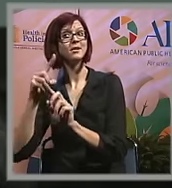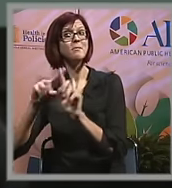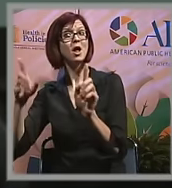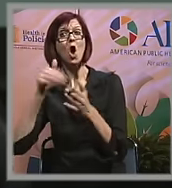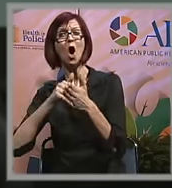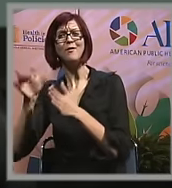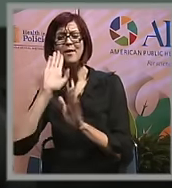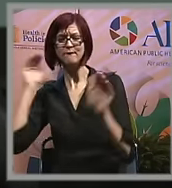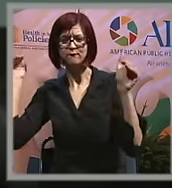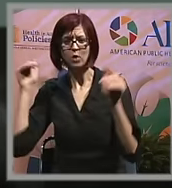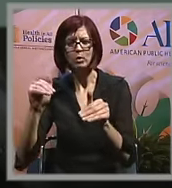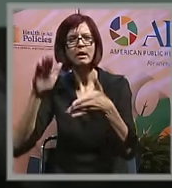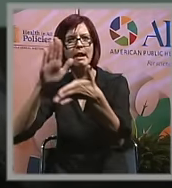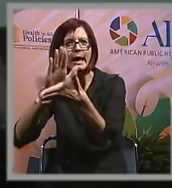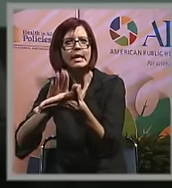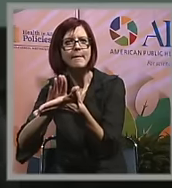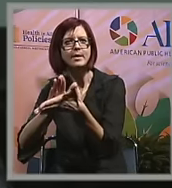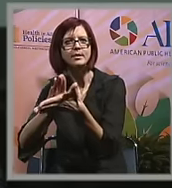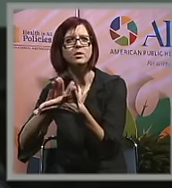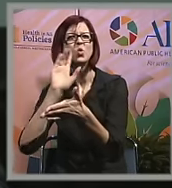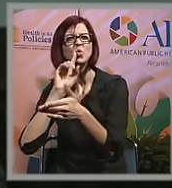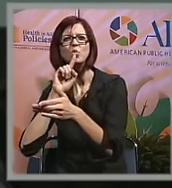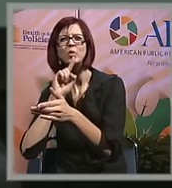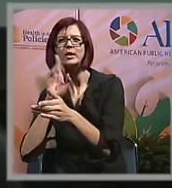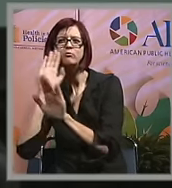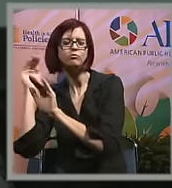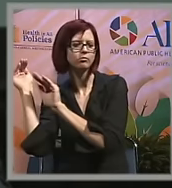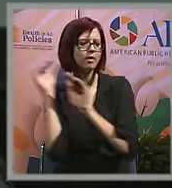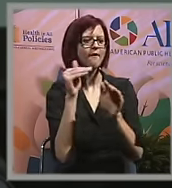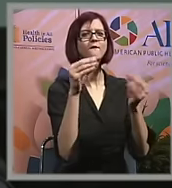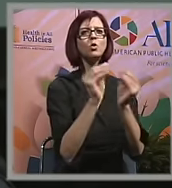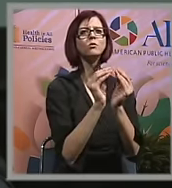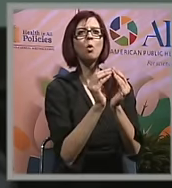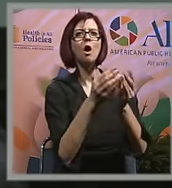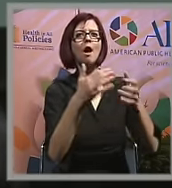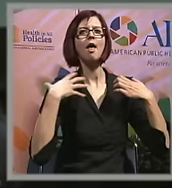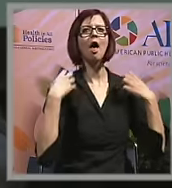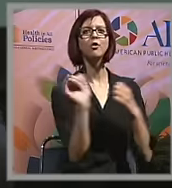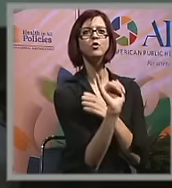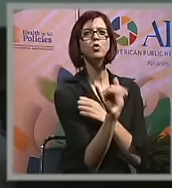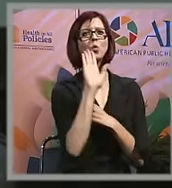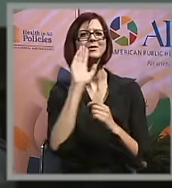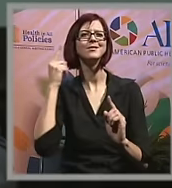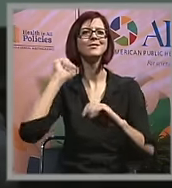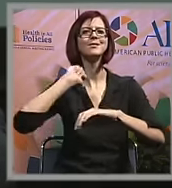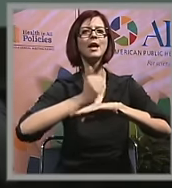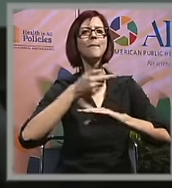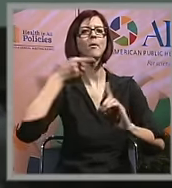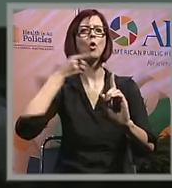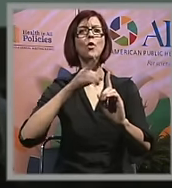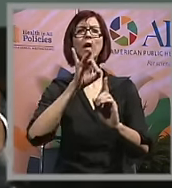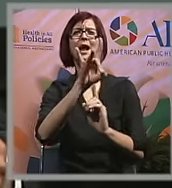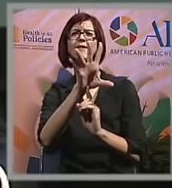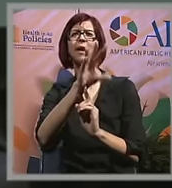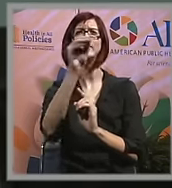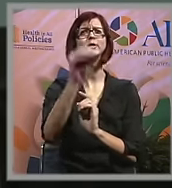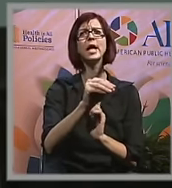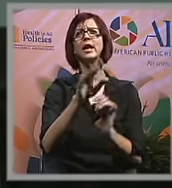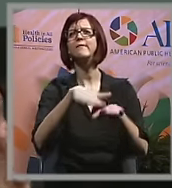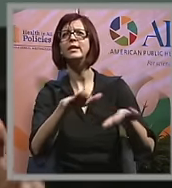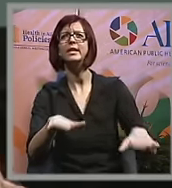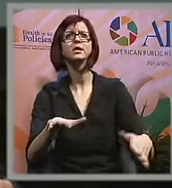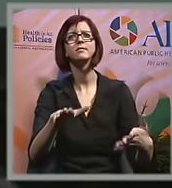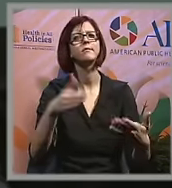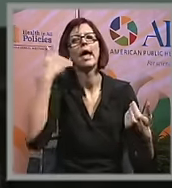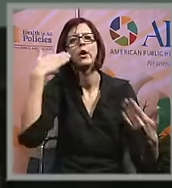academics, that we would focus on the health, that we would set a goal that 85% of those kids or so on and so forth, I